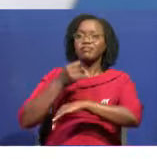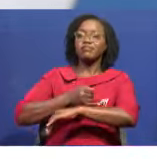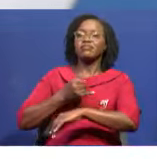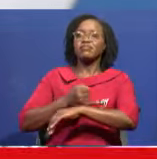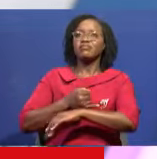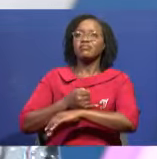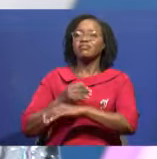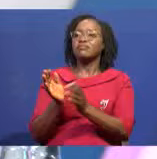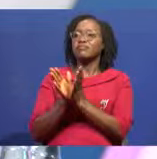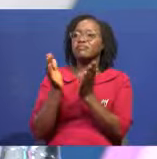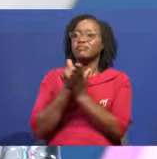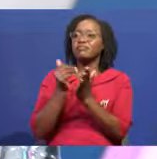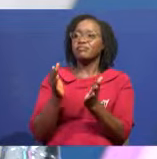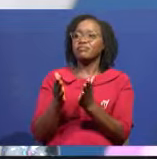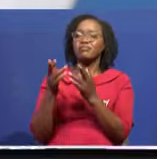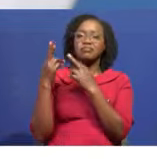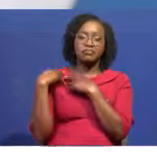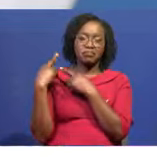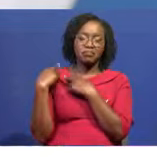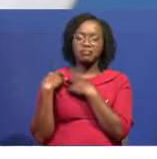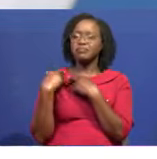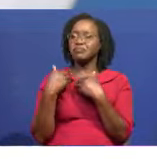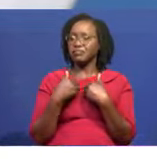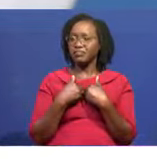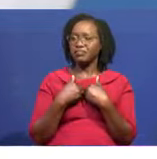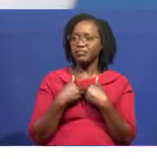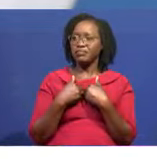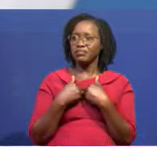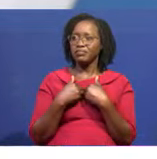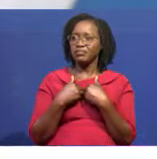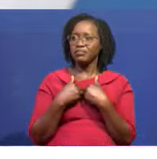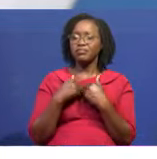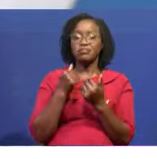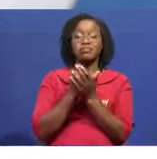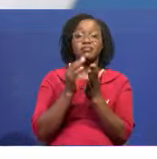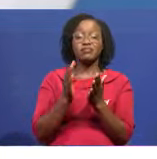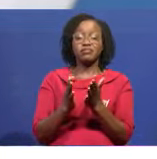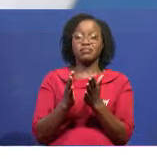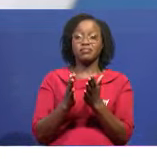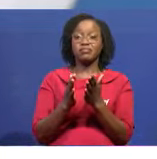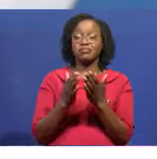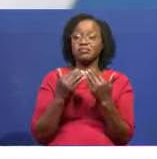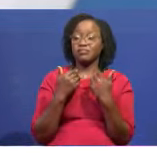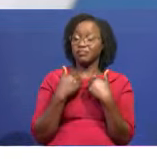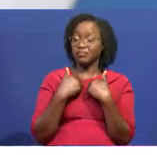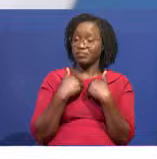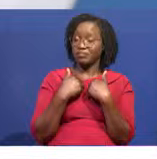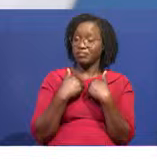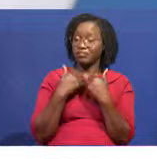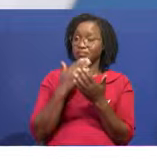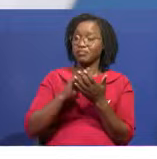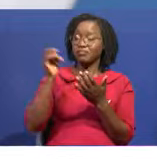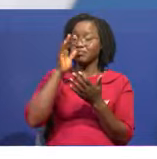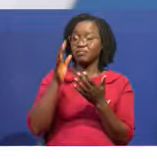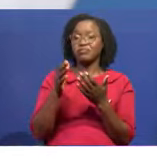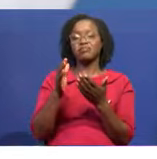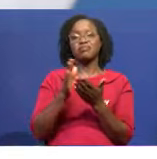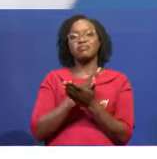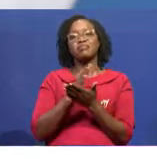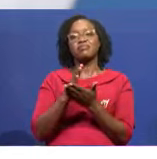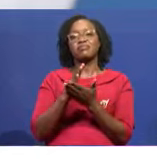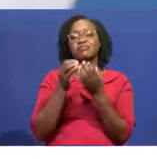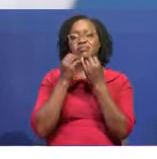and public officers who are charged with the responsibility of holding these offices on behalf of the Kenyan people need to release that